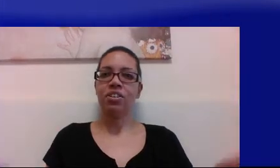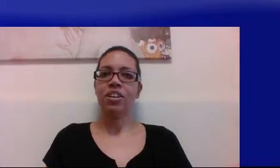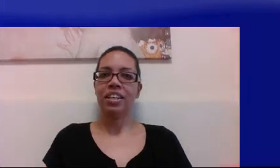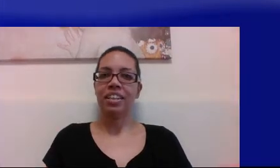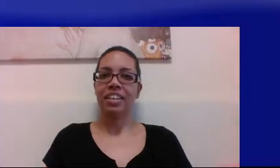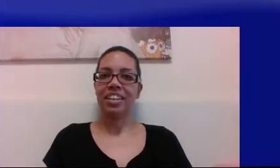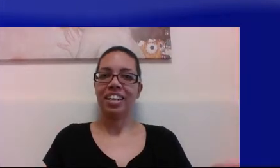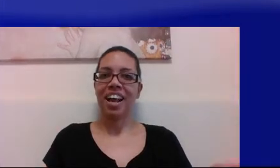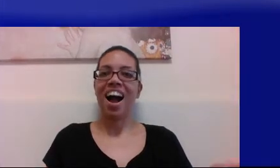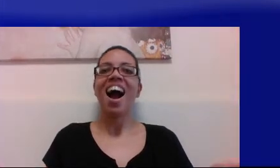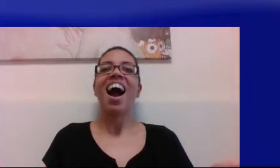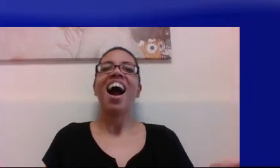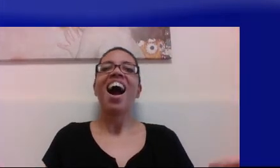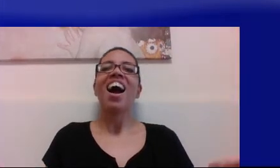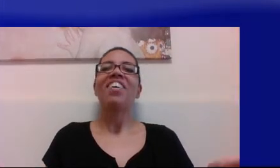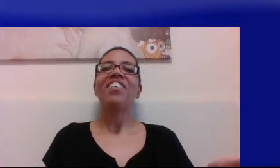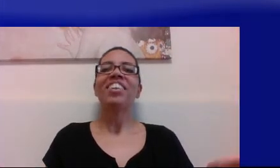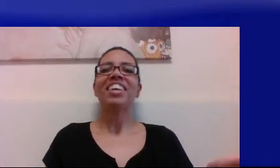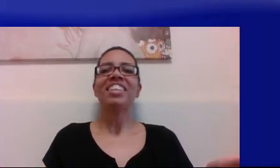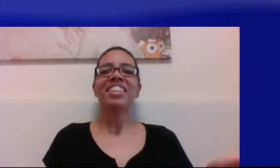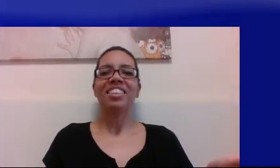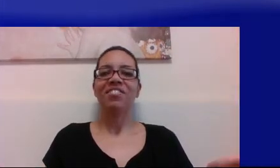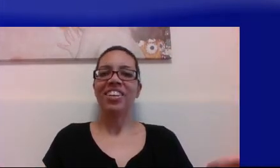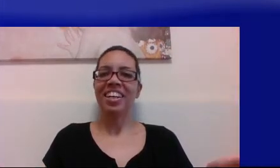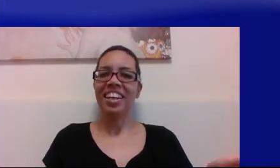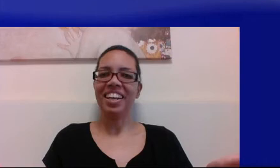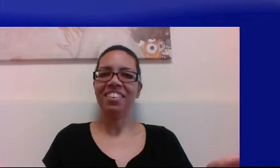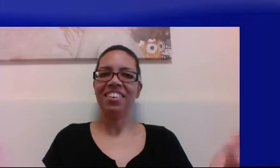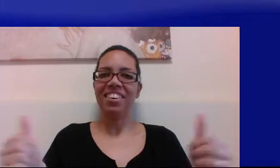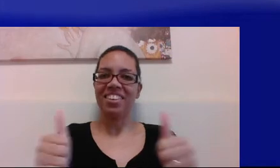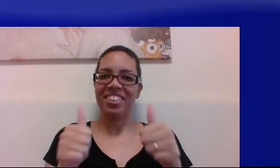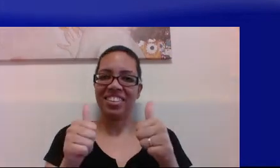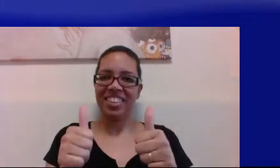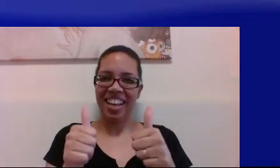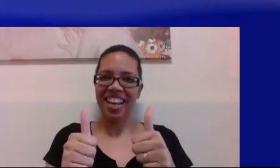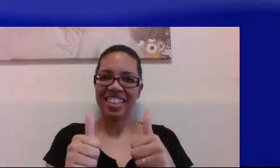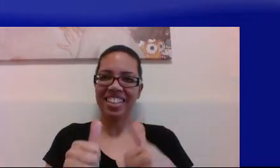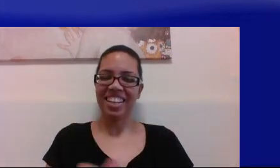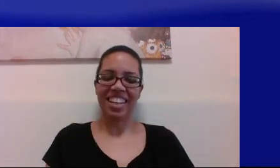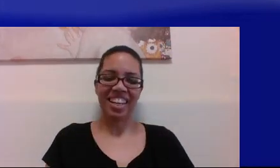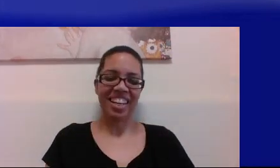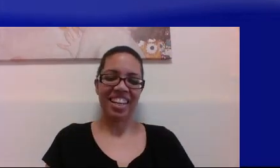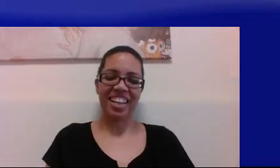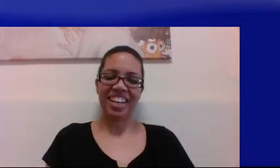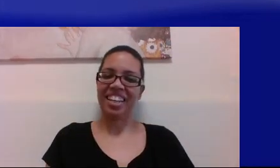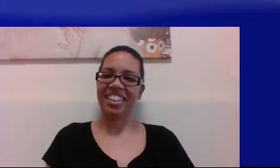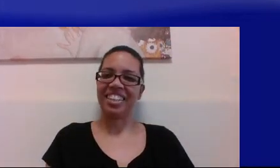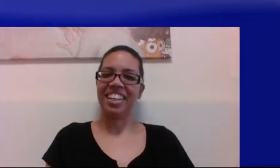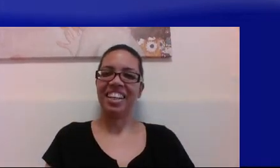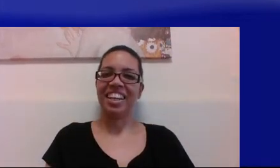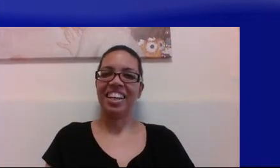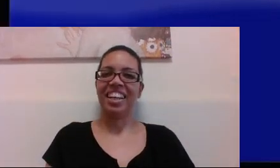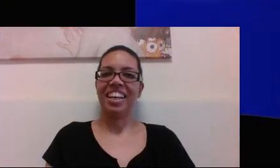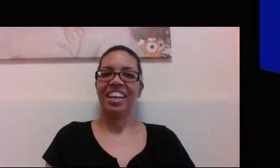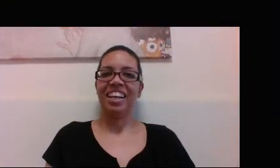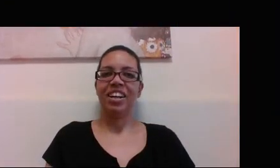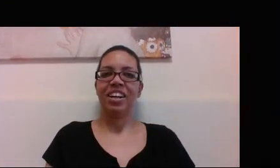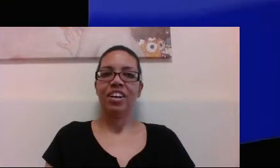Where are they going? With their superheroes! Excellent!